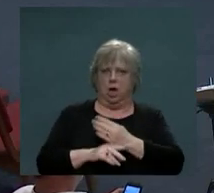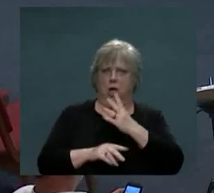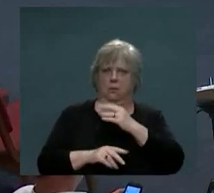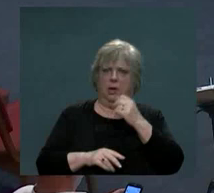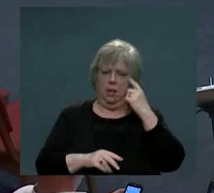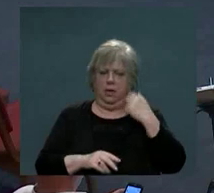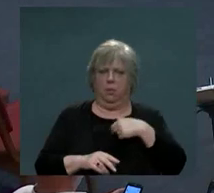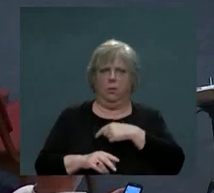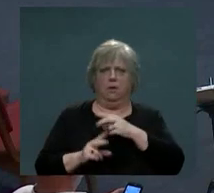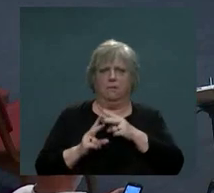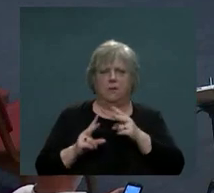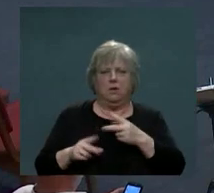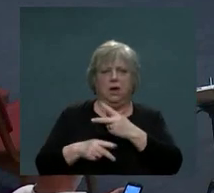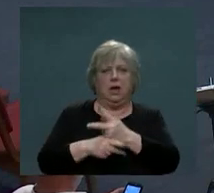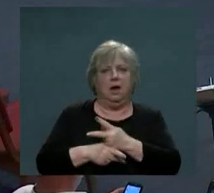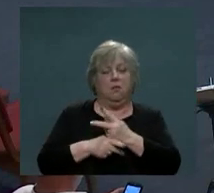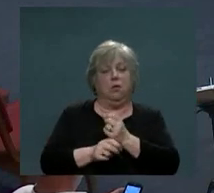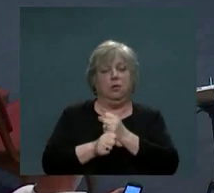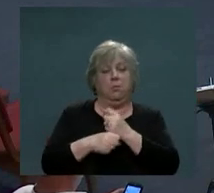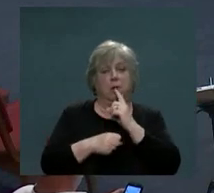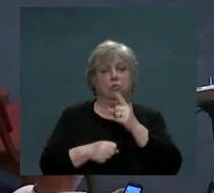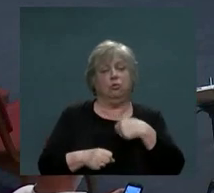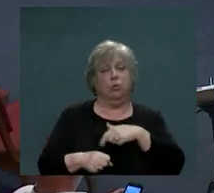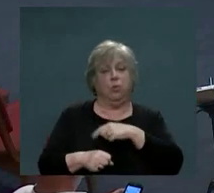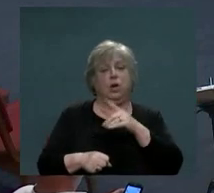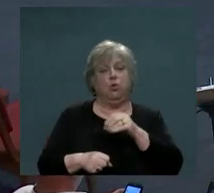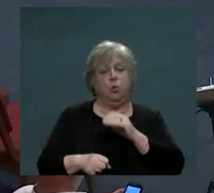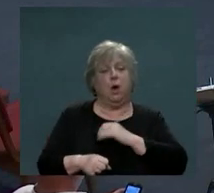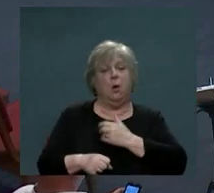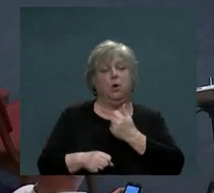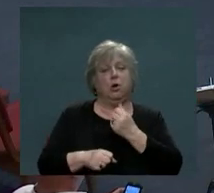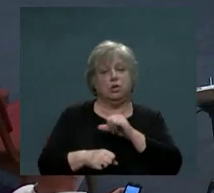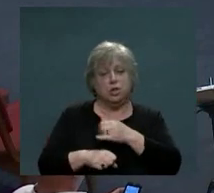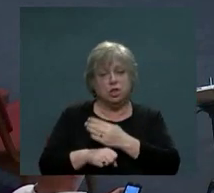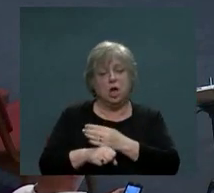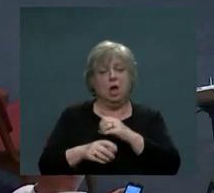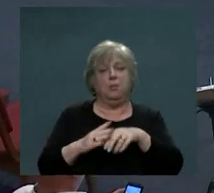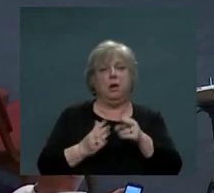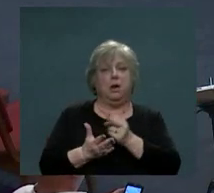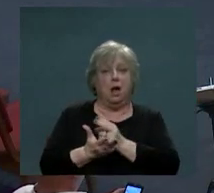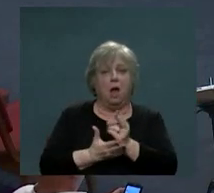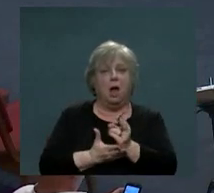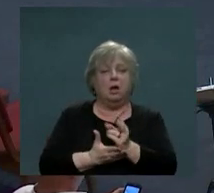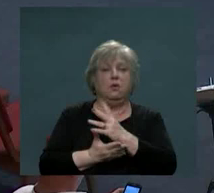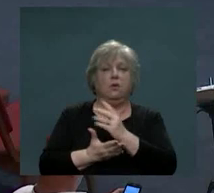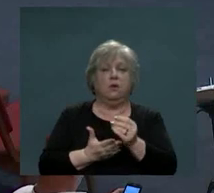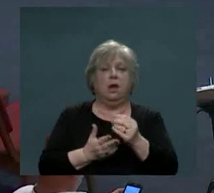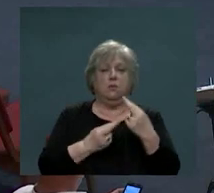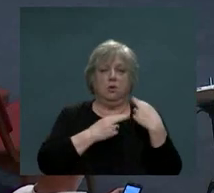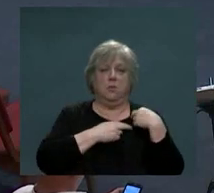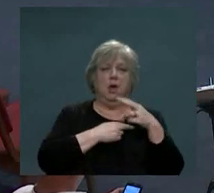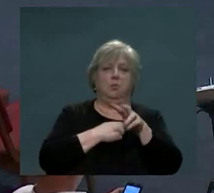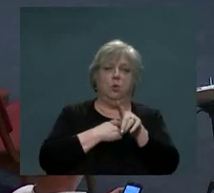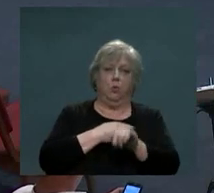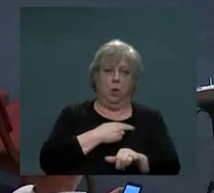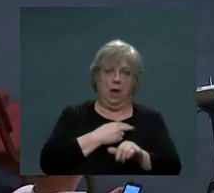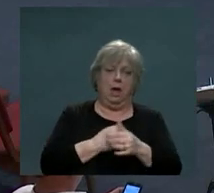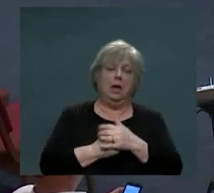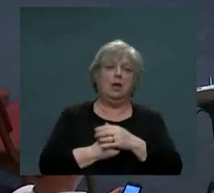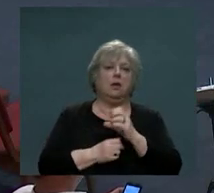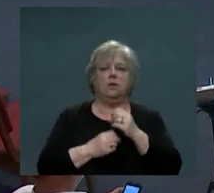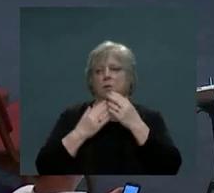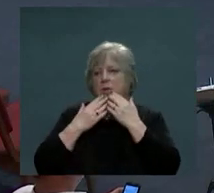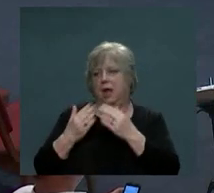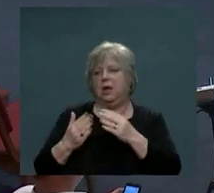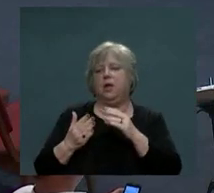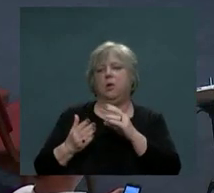careful to make sure that we do our job and we do it in an honest and accountable way with the public. So thank